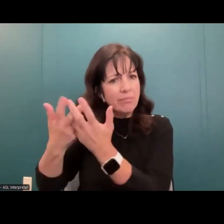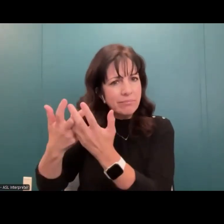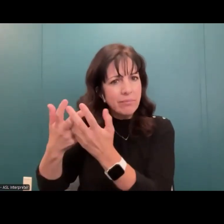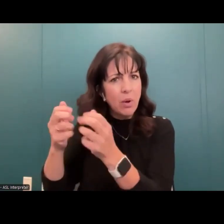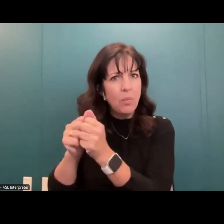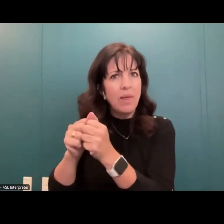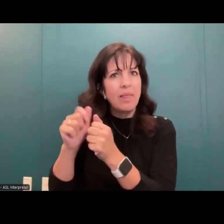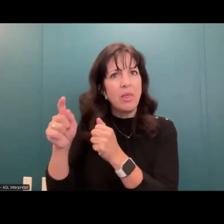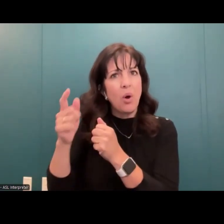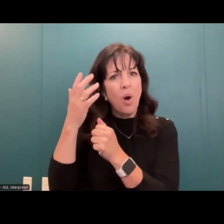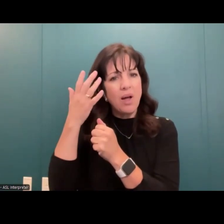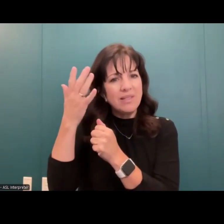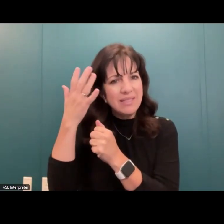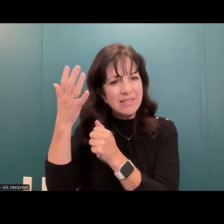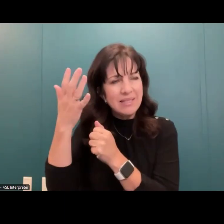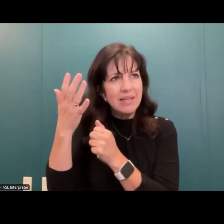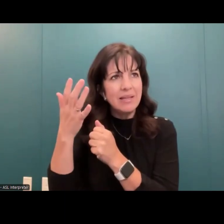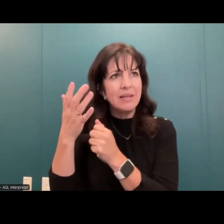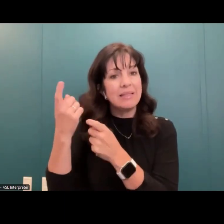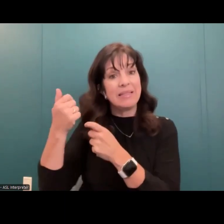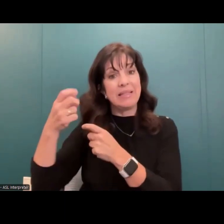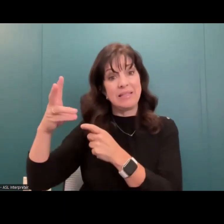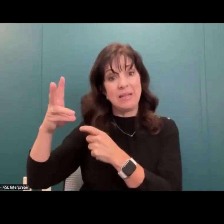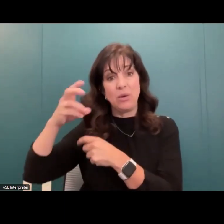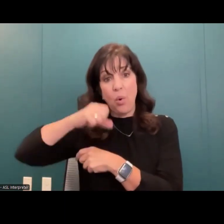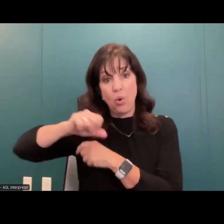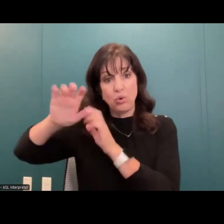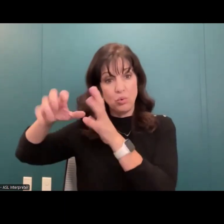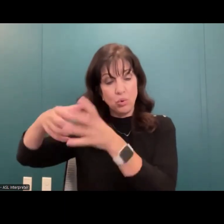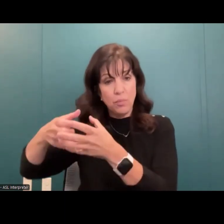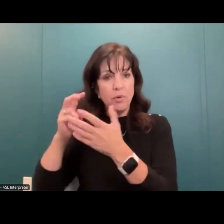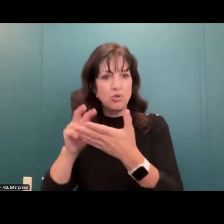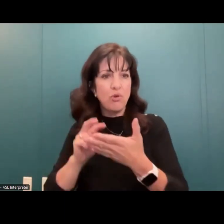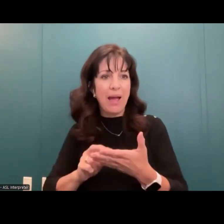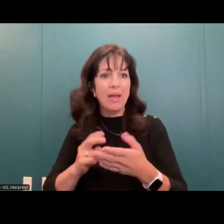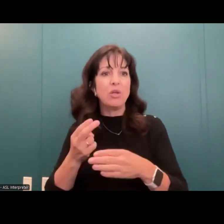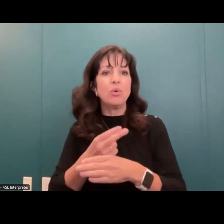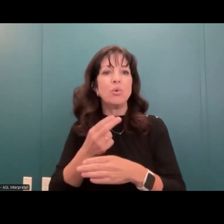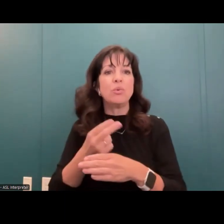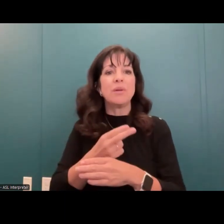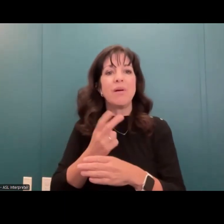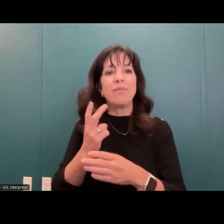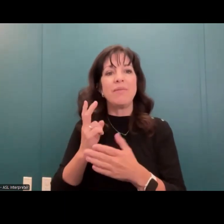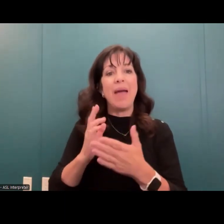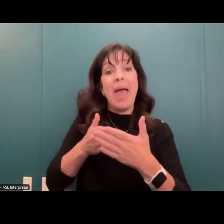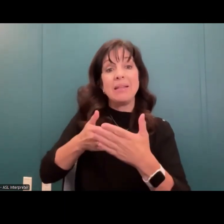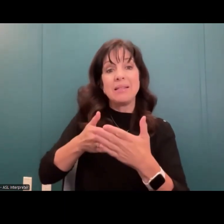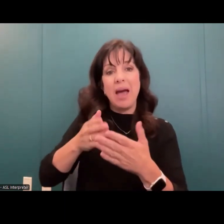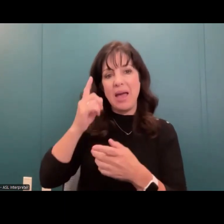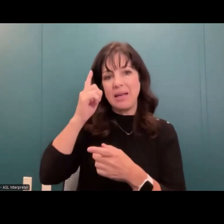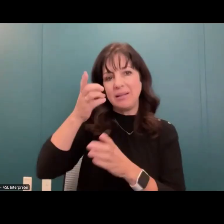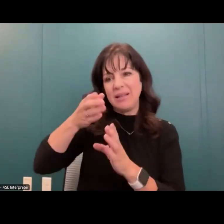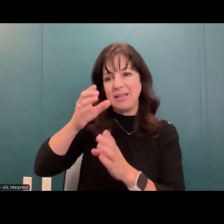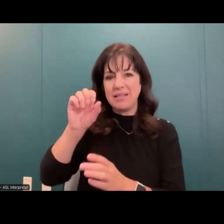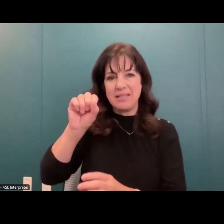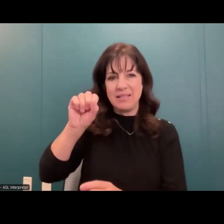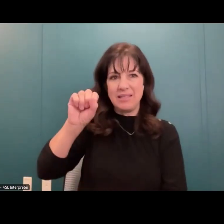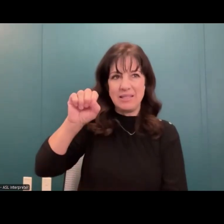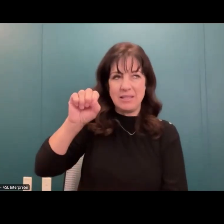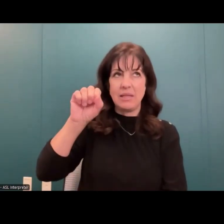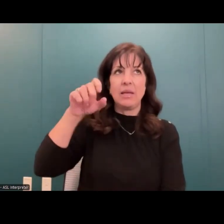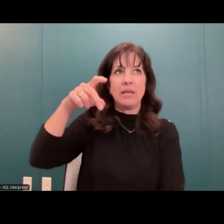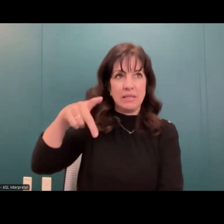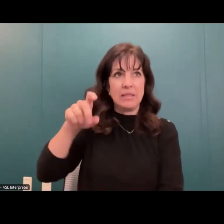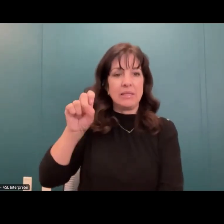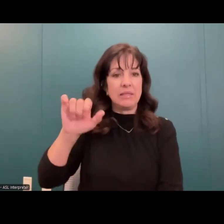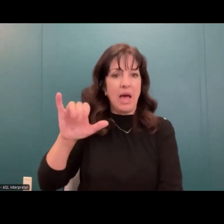our autistic 16-year-olds. We are tracking the use of antipsychotics in our 16-year-olds.